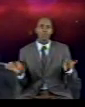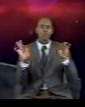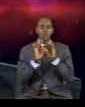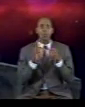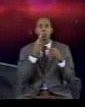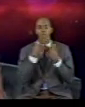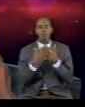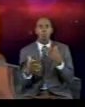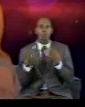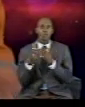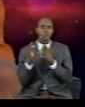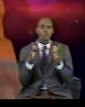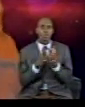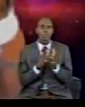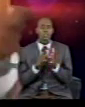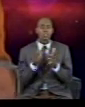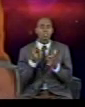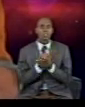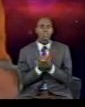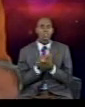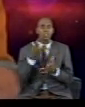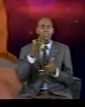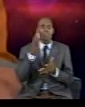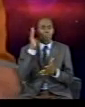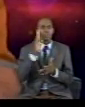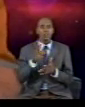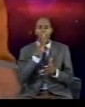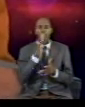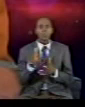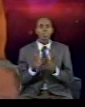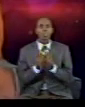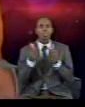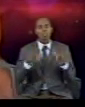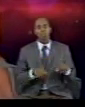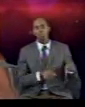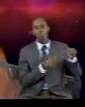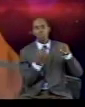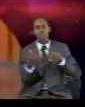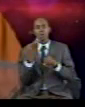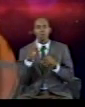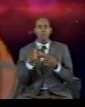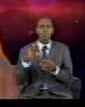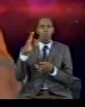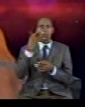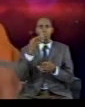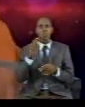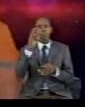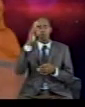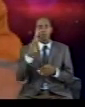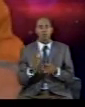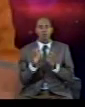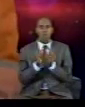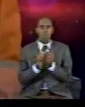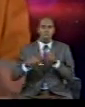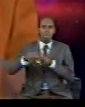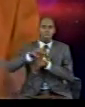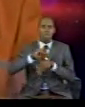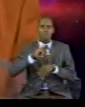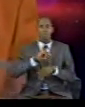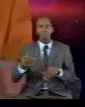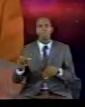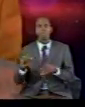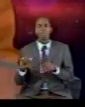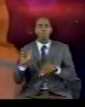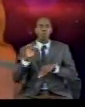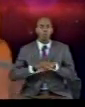the Lord. There will be outpouring power of the Spirit of God with anointing upon our Father in the